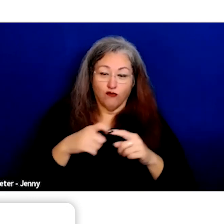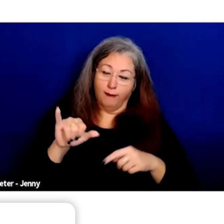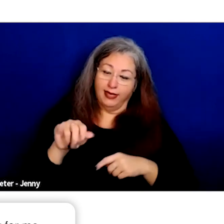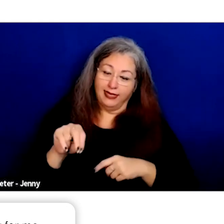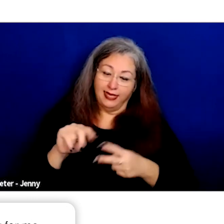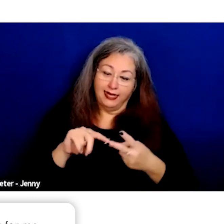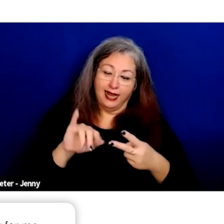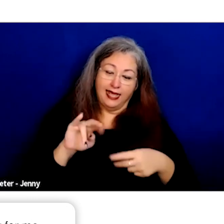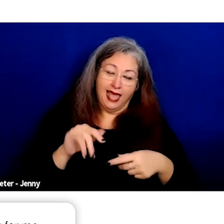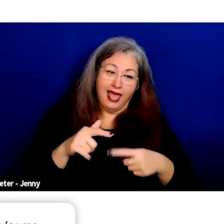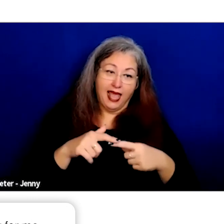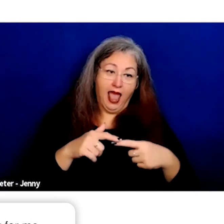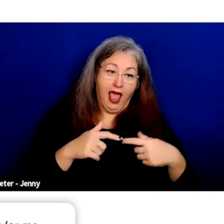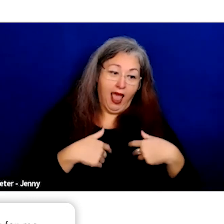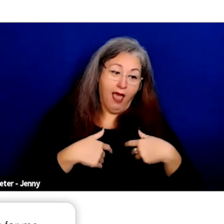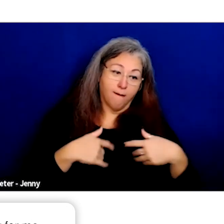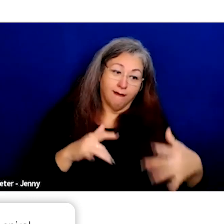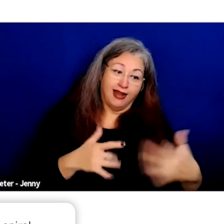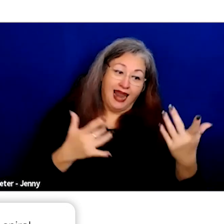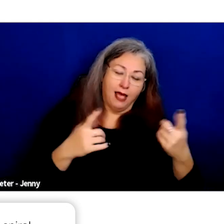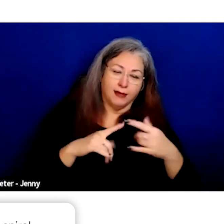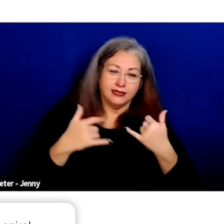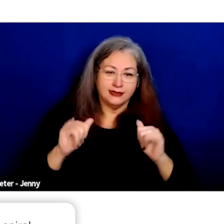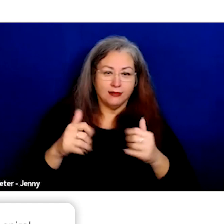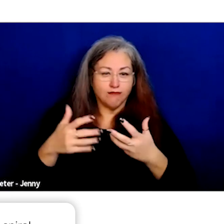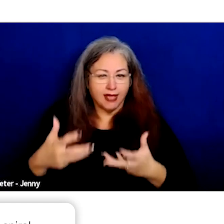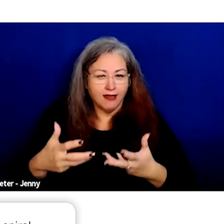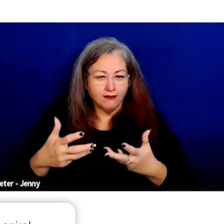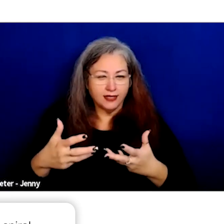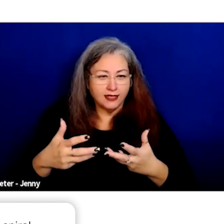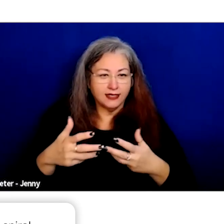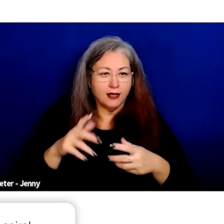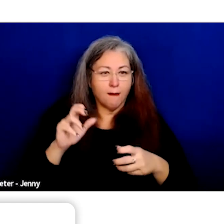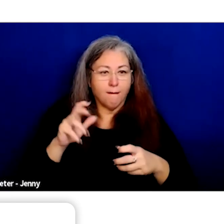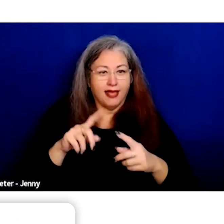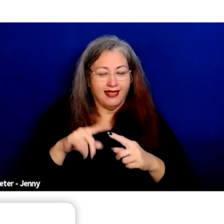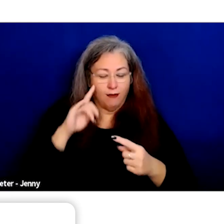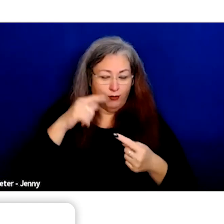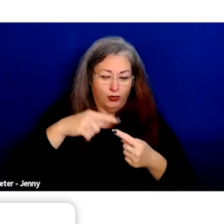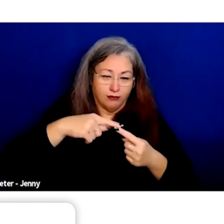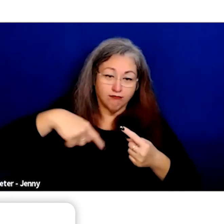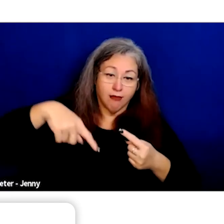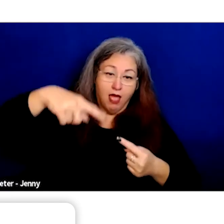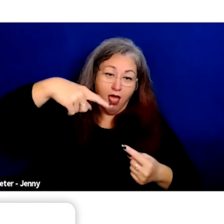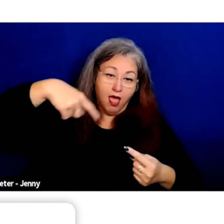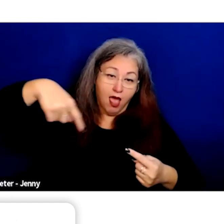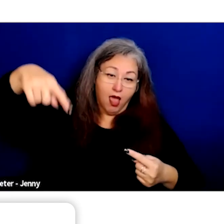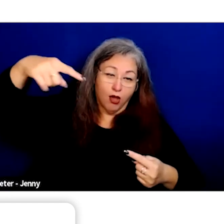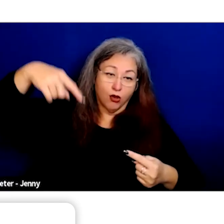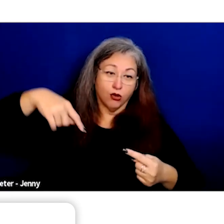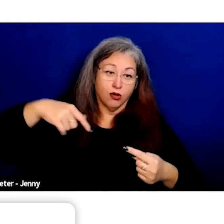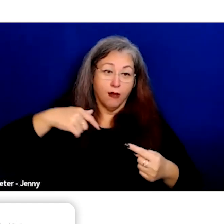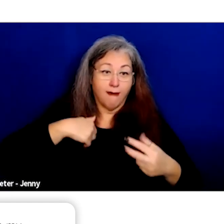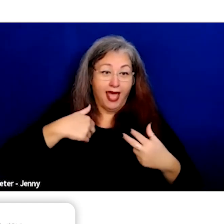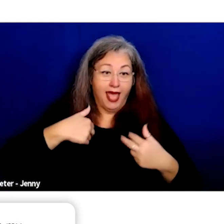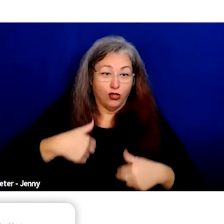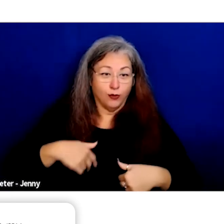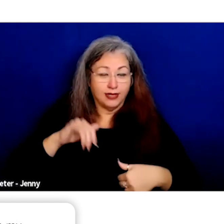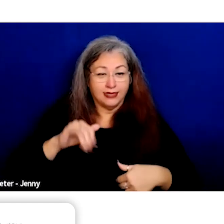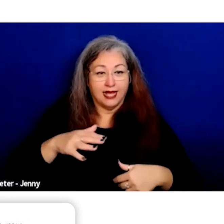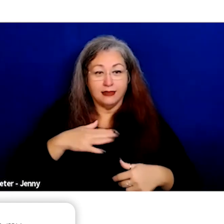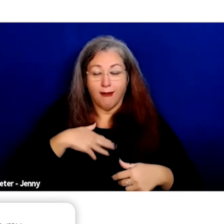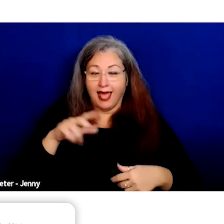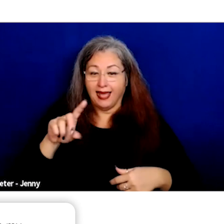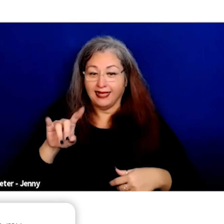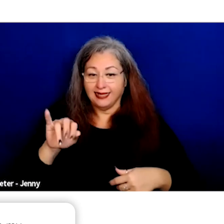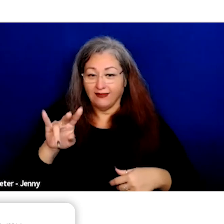lightness and there's a density to me, right? Going back to that spiral, right? Like my humanity is my divinity, and my divinity